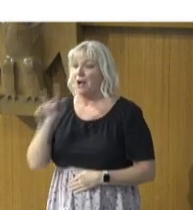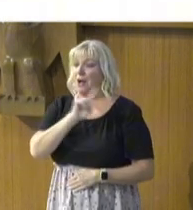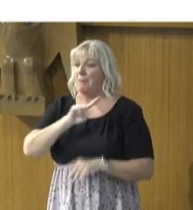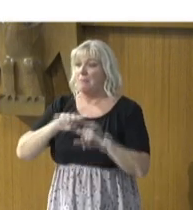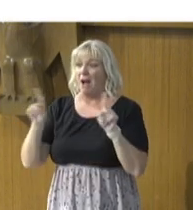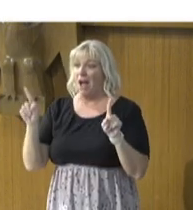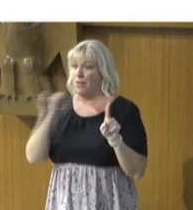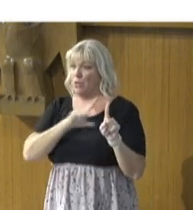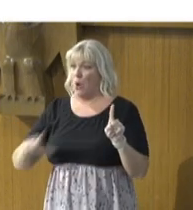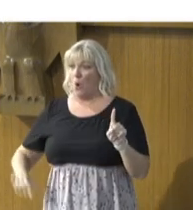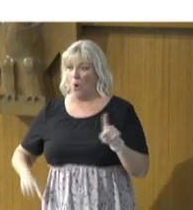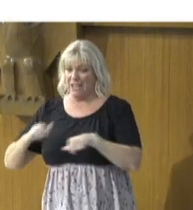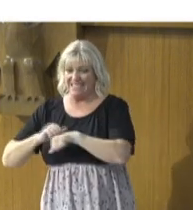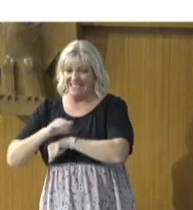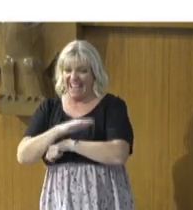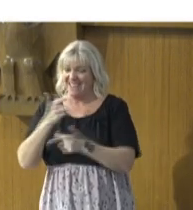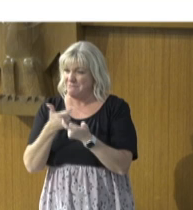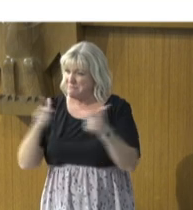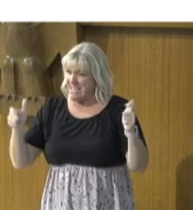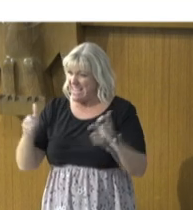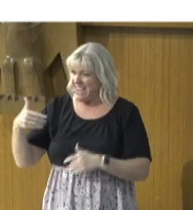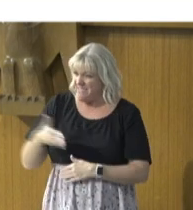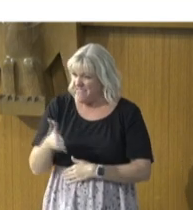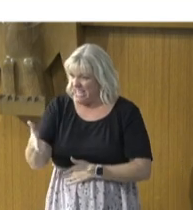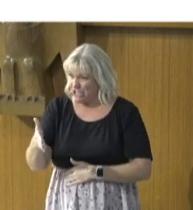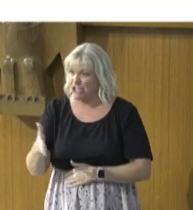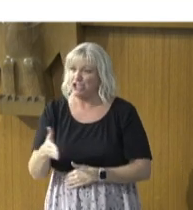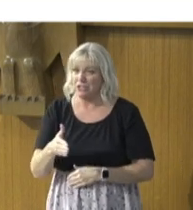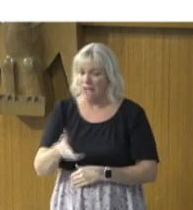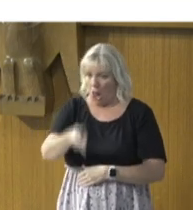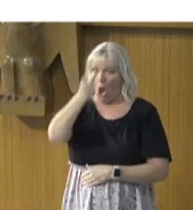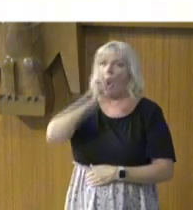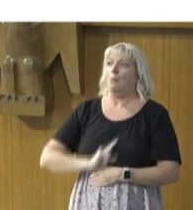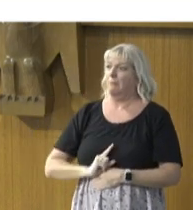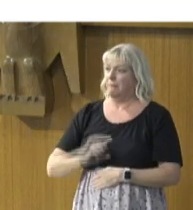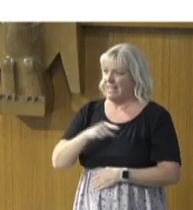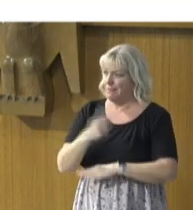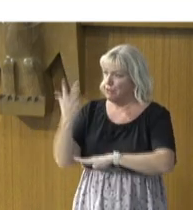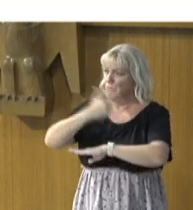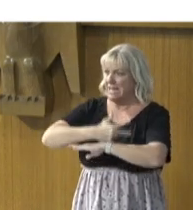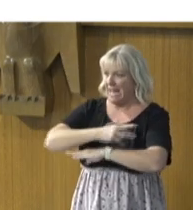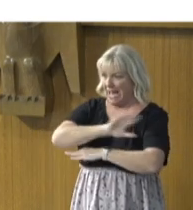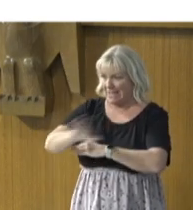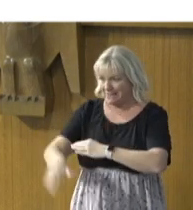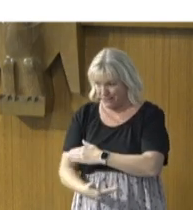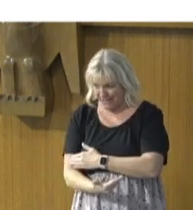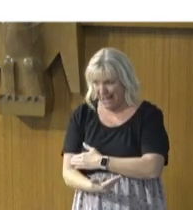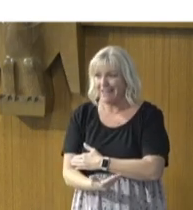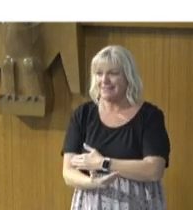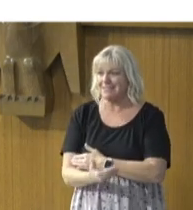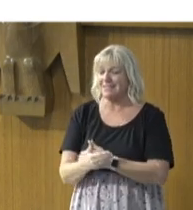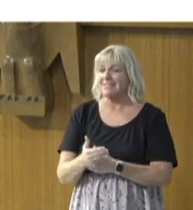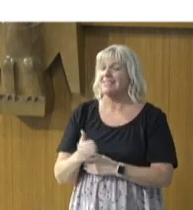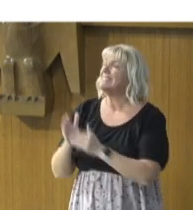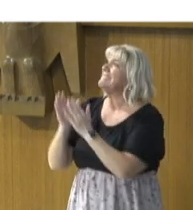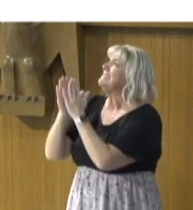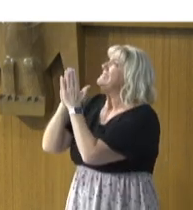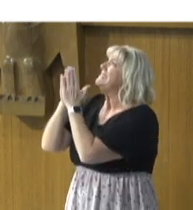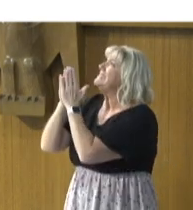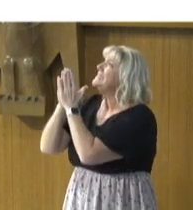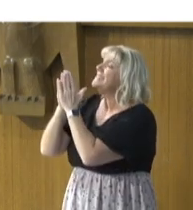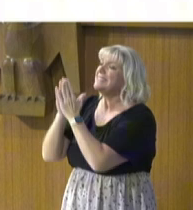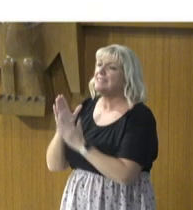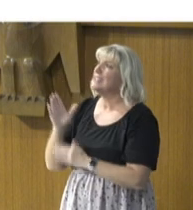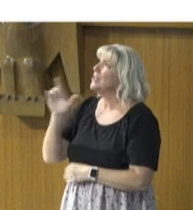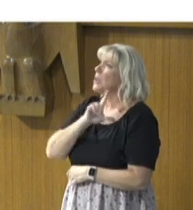fish to swallow up Jonah, and Jonah was in the belly of the fish three days and three nights. Then Jonah prayed to the Lord his